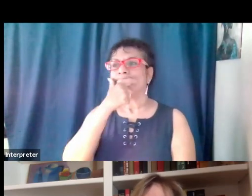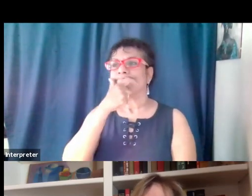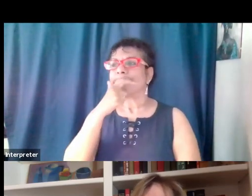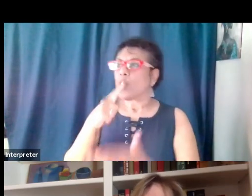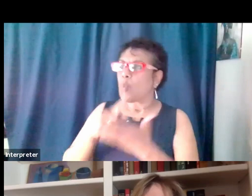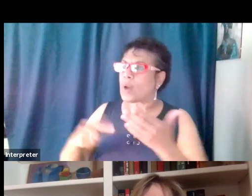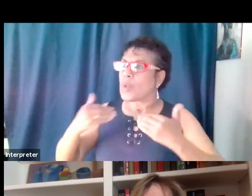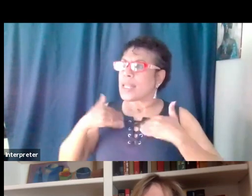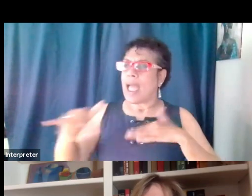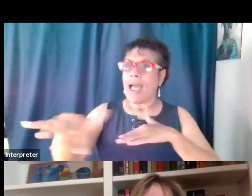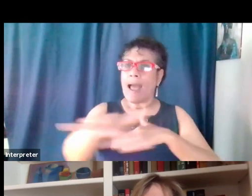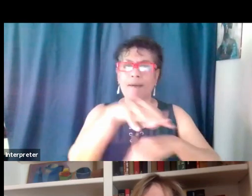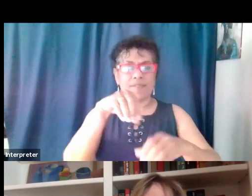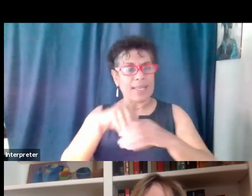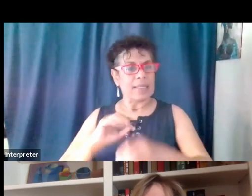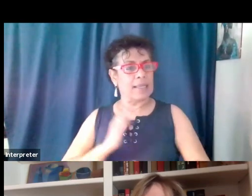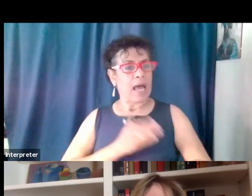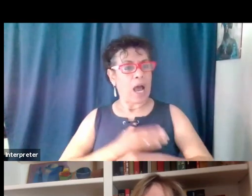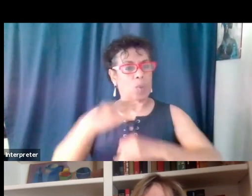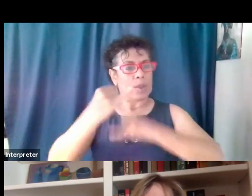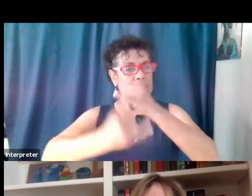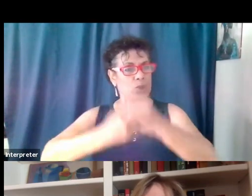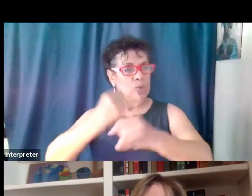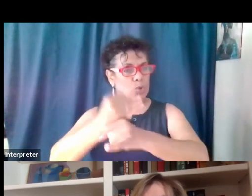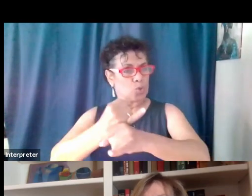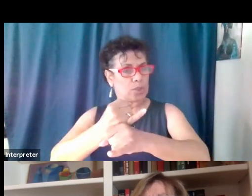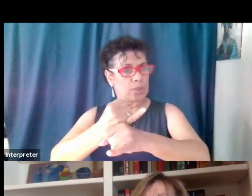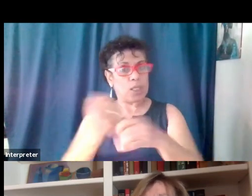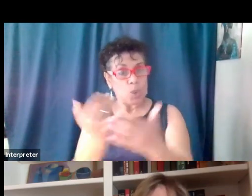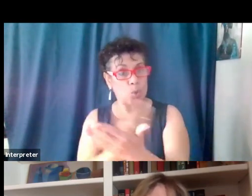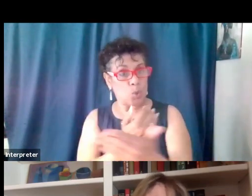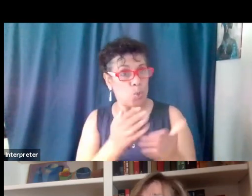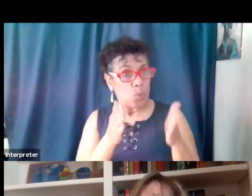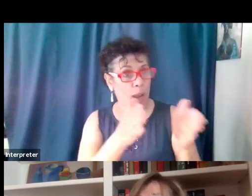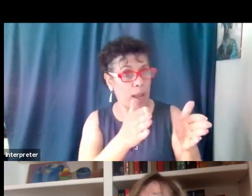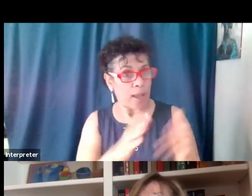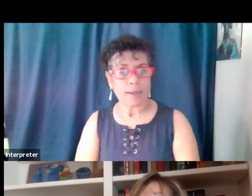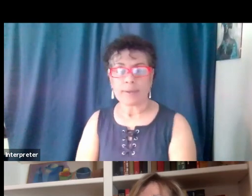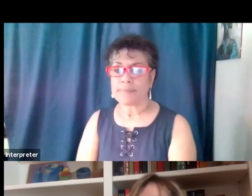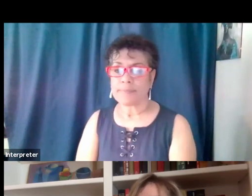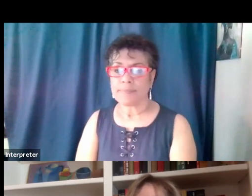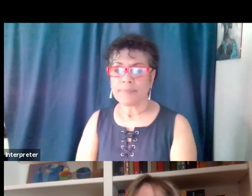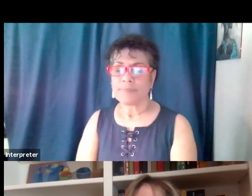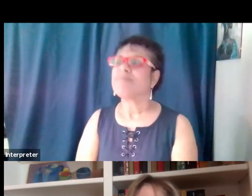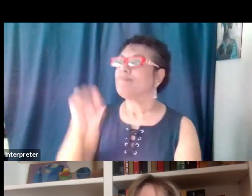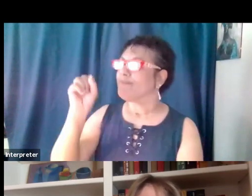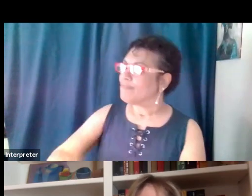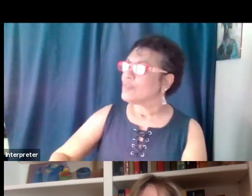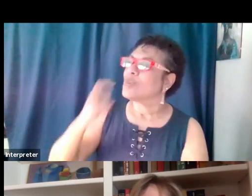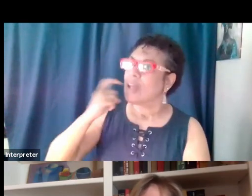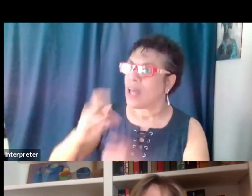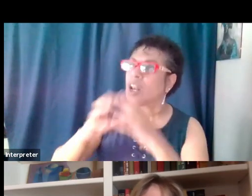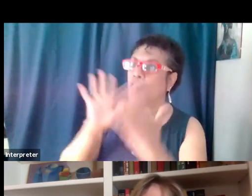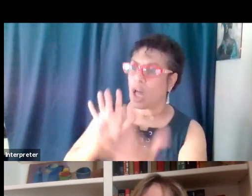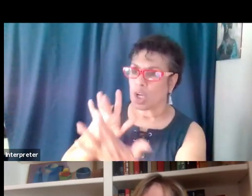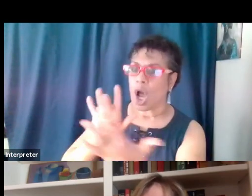create at our cultural institutions in new ways, which is we had a lot of contact with those folks early on and